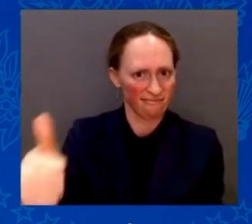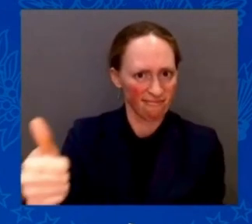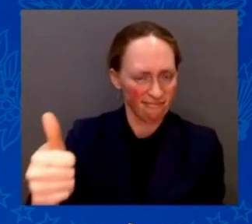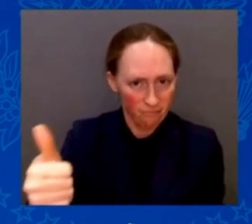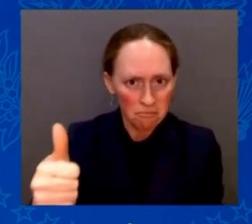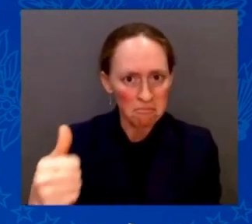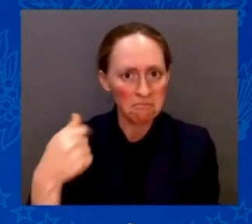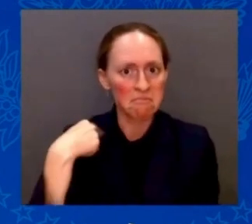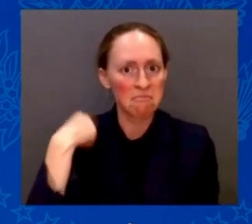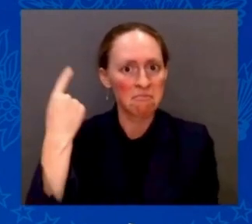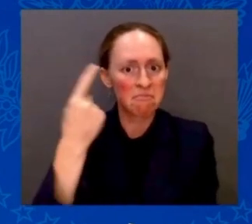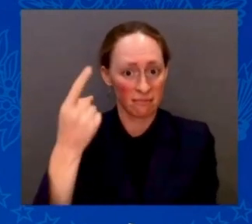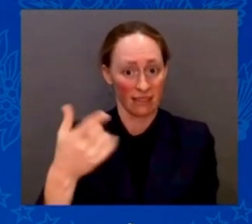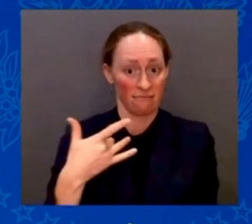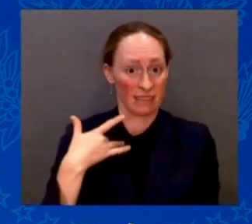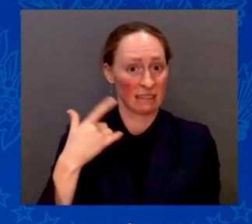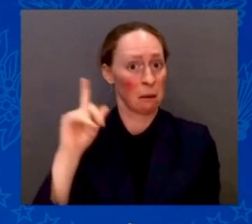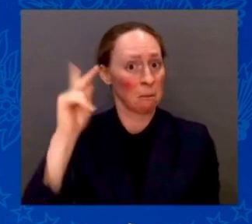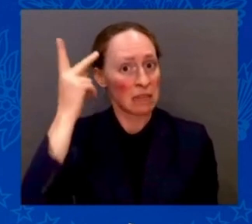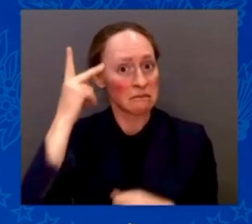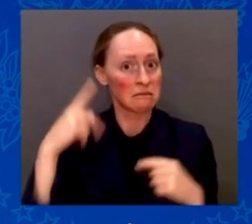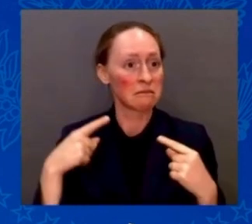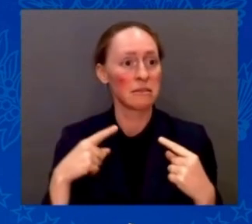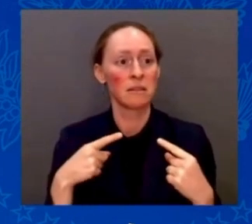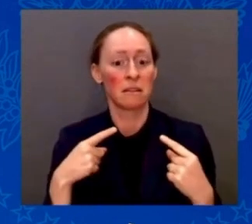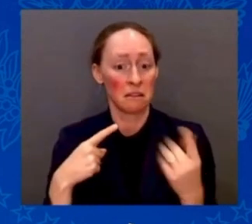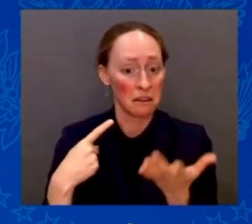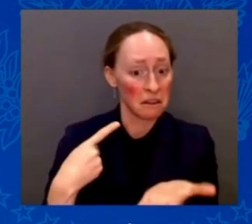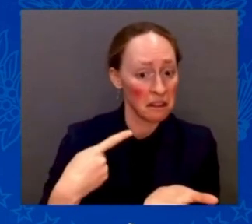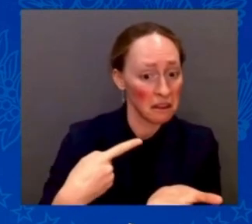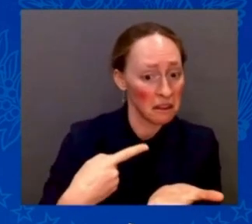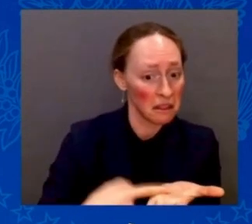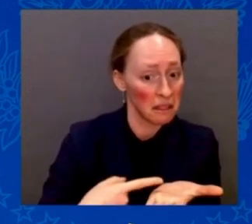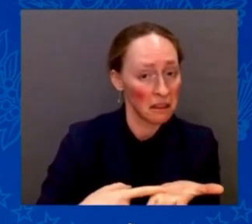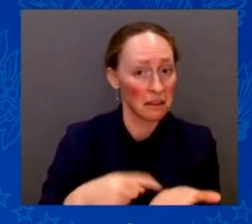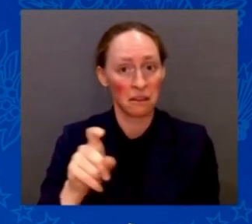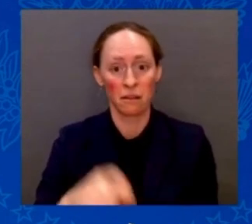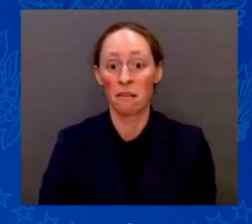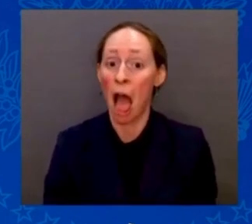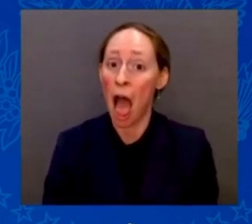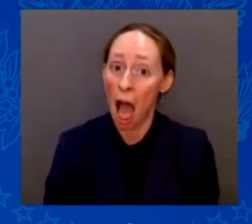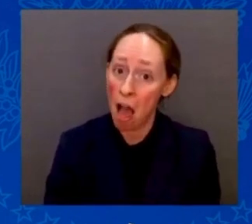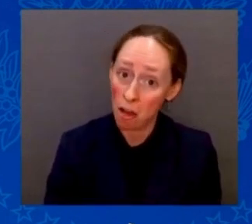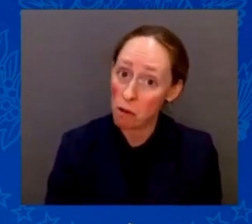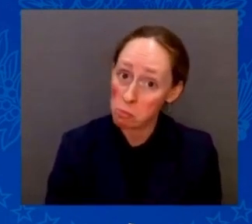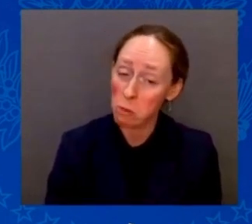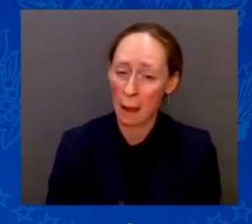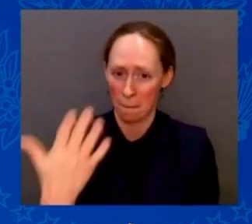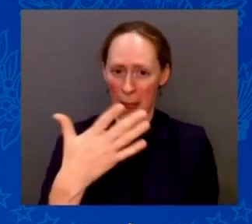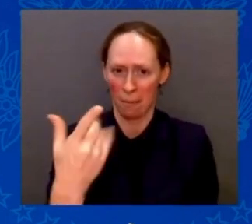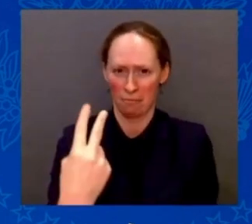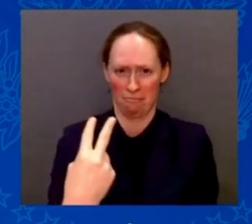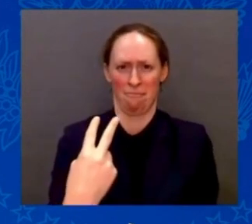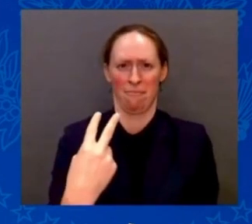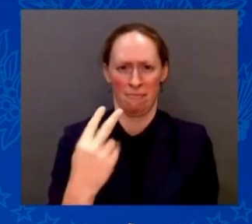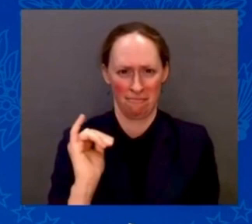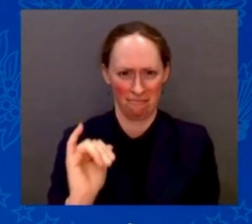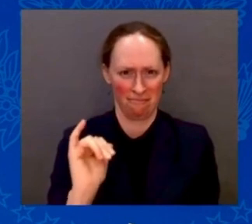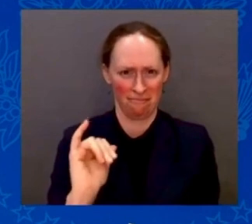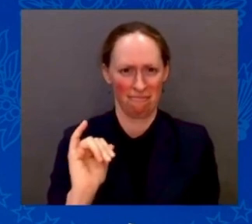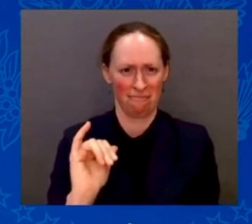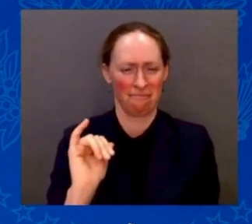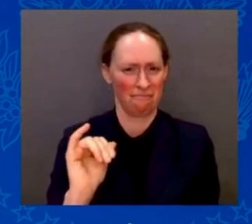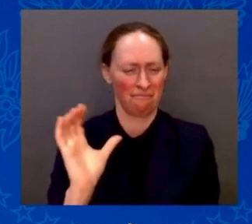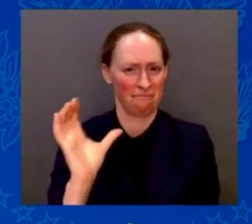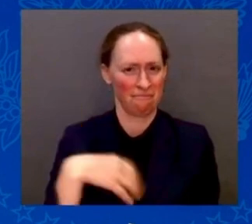believe it or not. I know that sounds strange, especially how the nature of politics today. But, you know, I was down there when the last